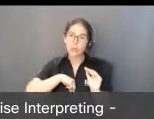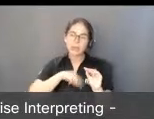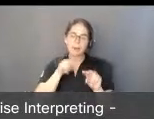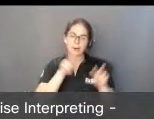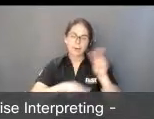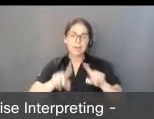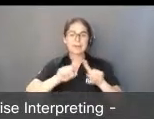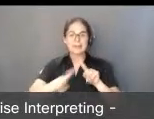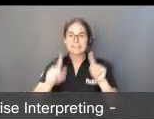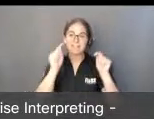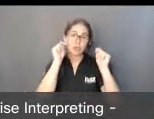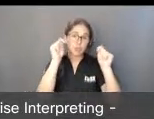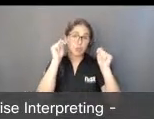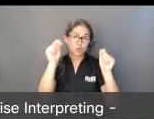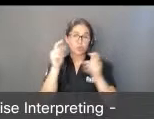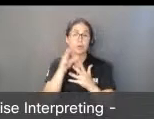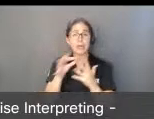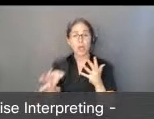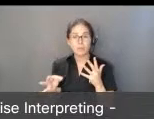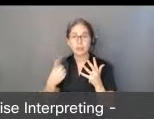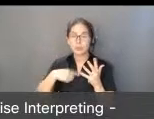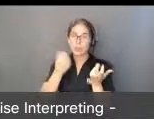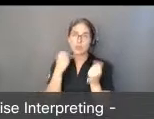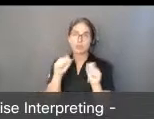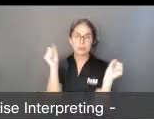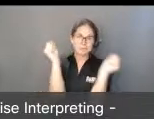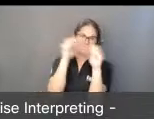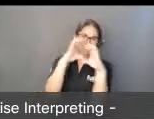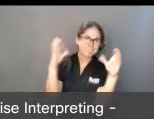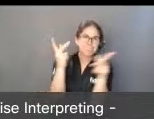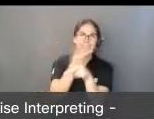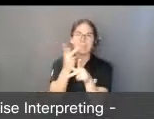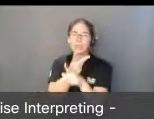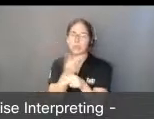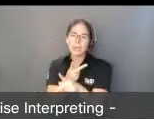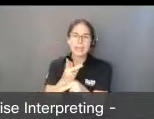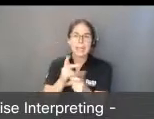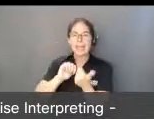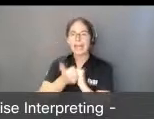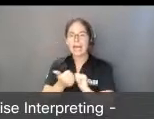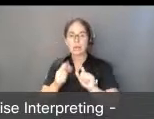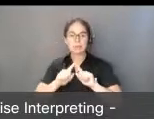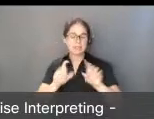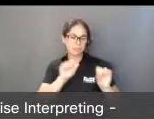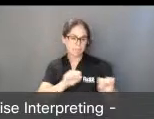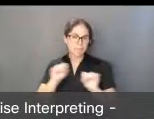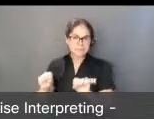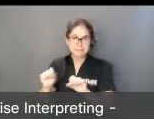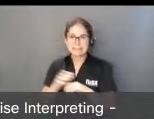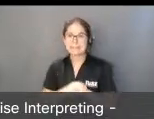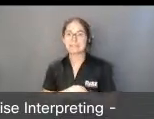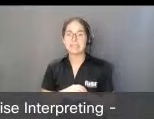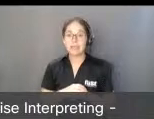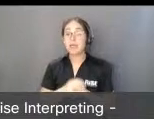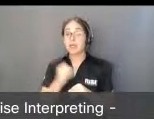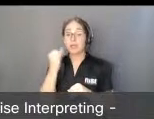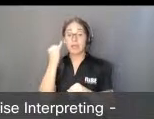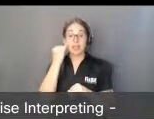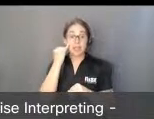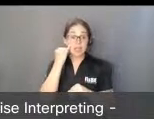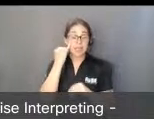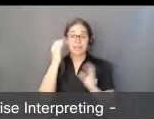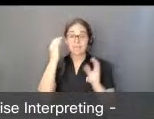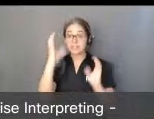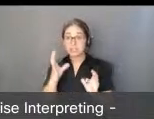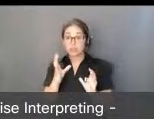tutoring. We're trying to think outside the box and how we can use the possibility while teachers are teaching during the day, using subs to do some